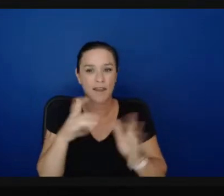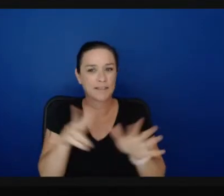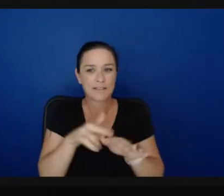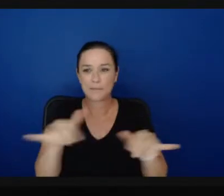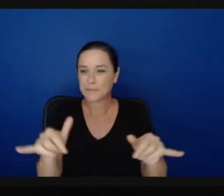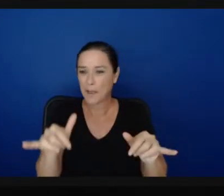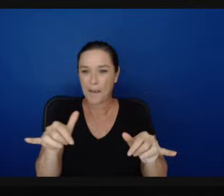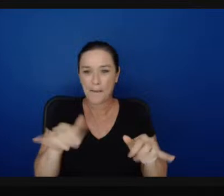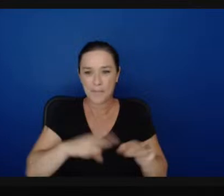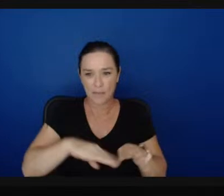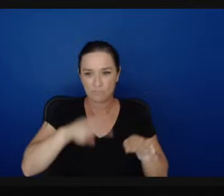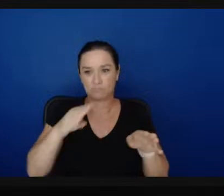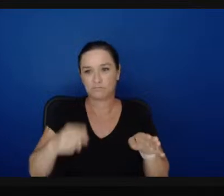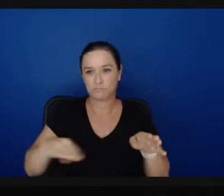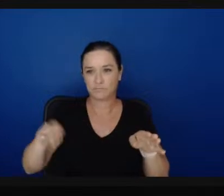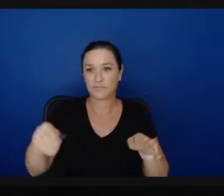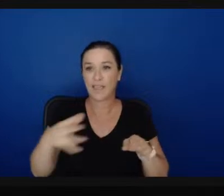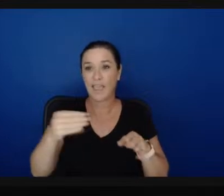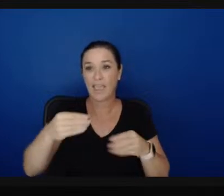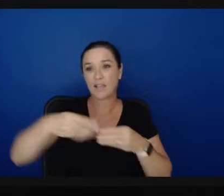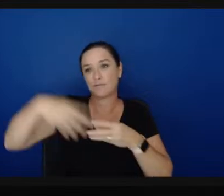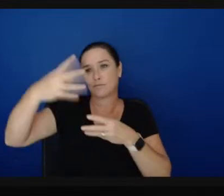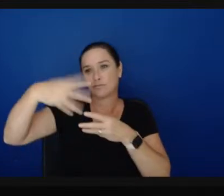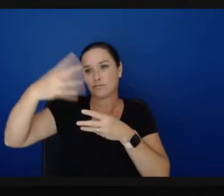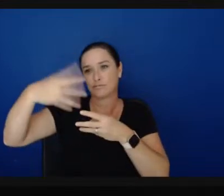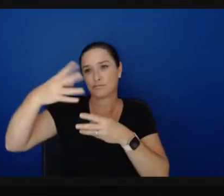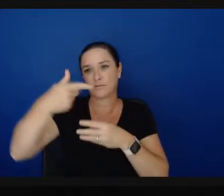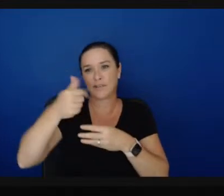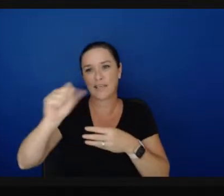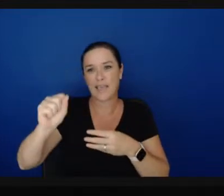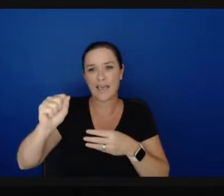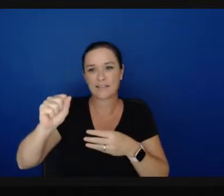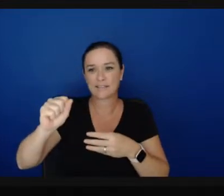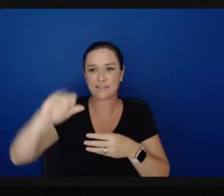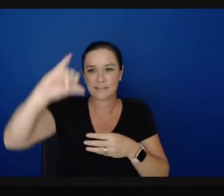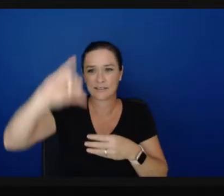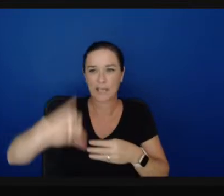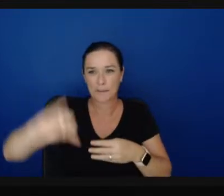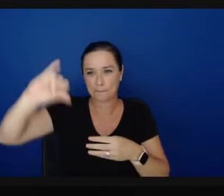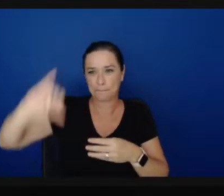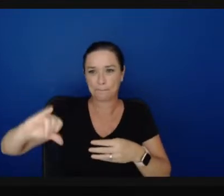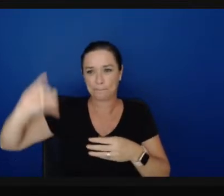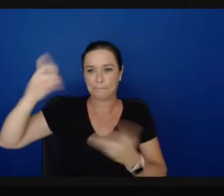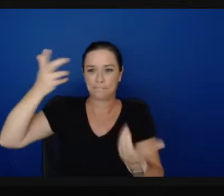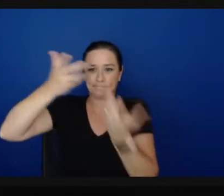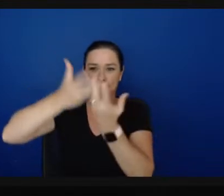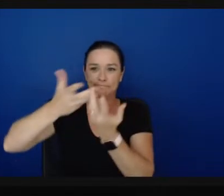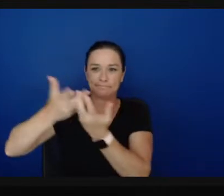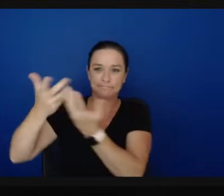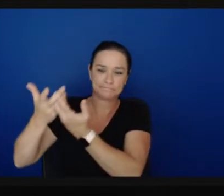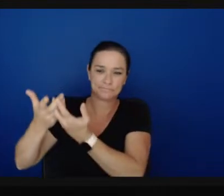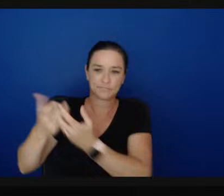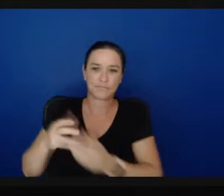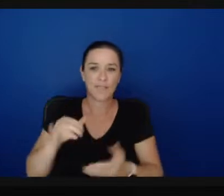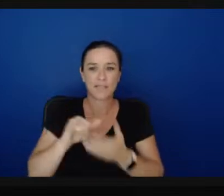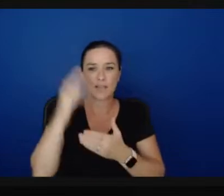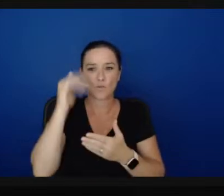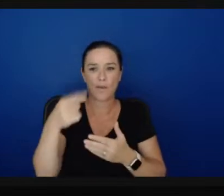changed. And we saw big puffs of gas flying through the atmosphere from space. Right? This is why this is so